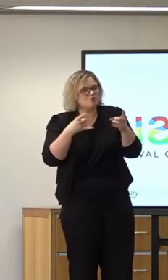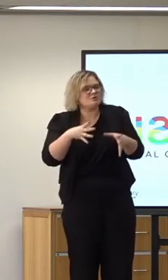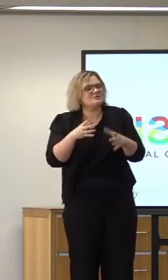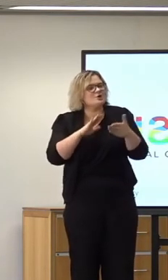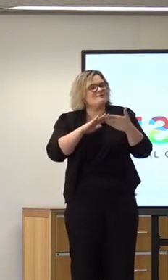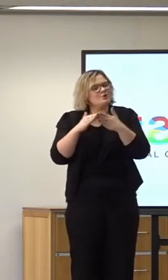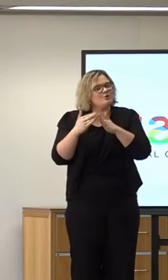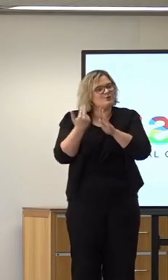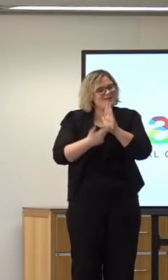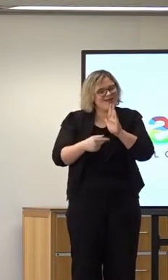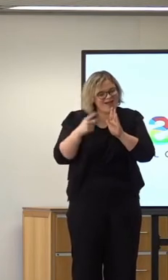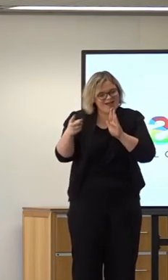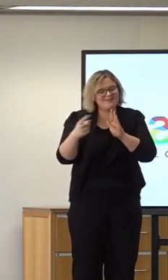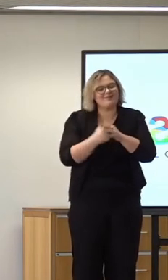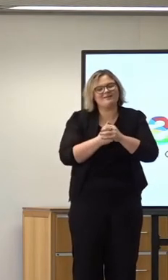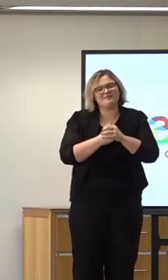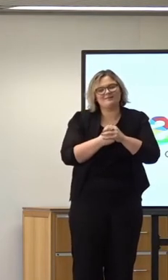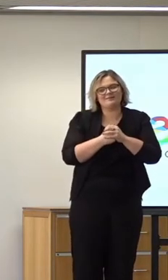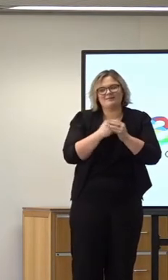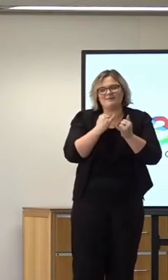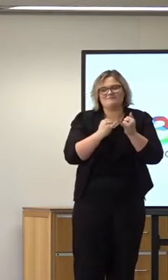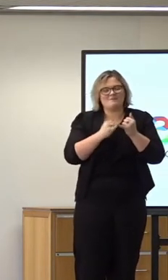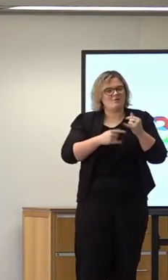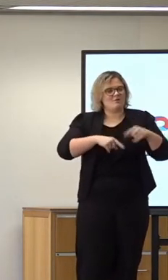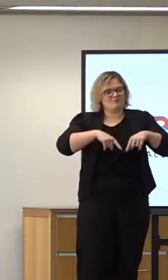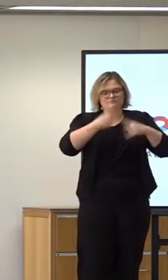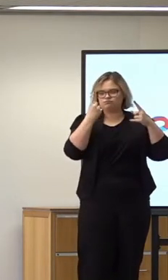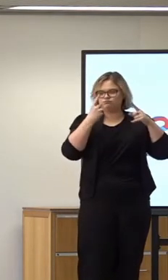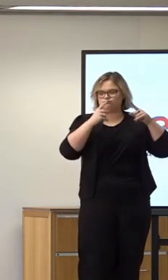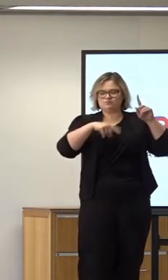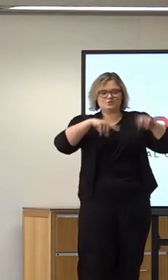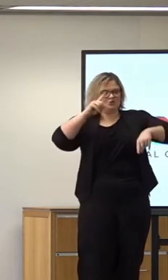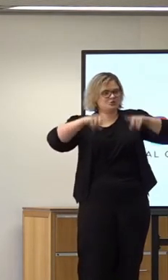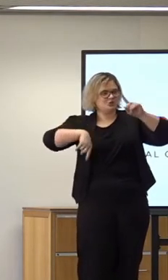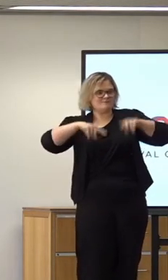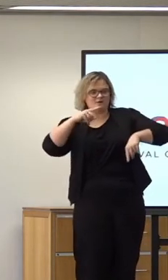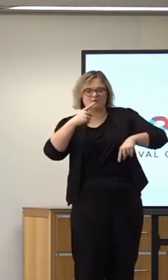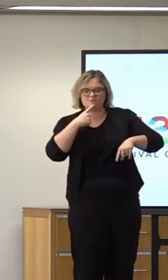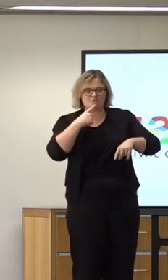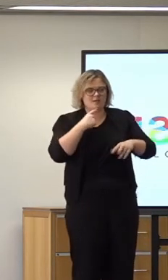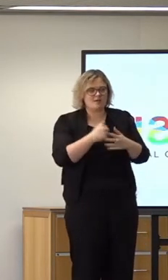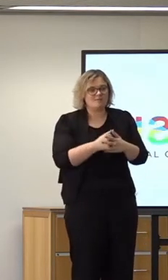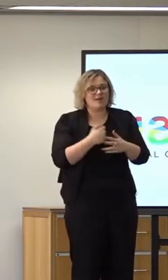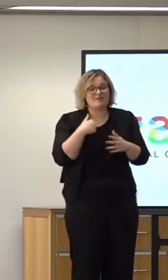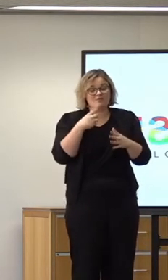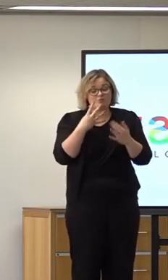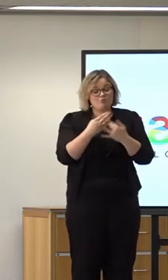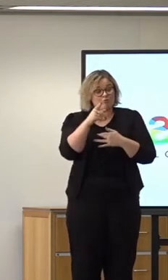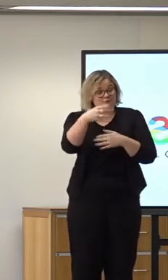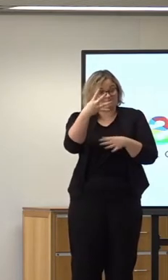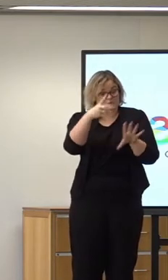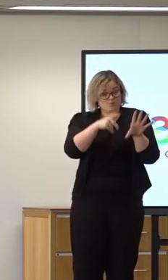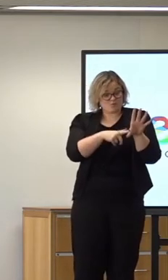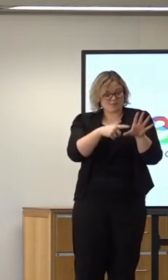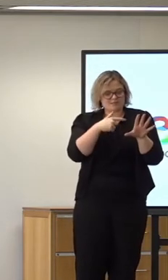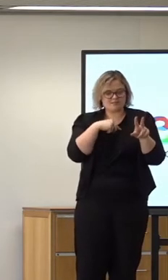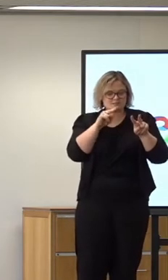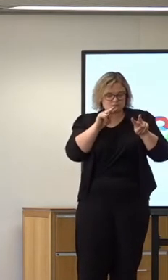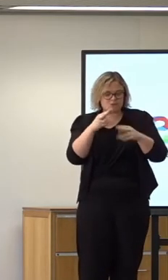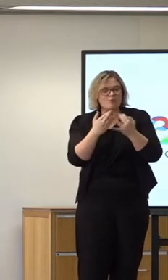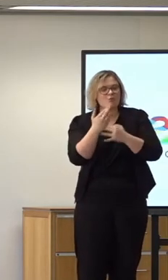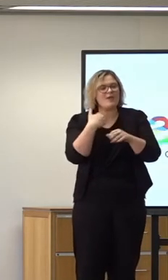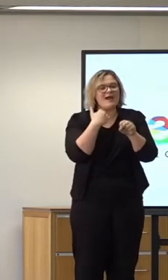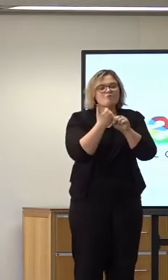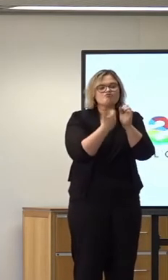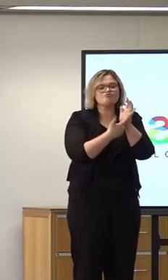Art and Experimental Art, so two very diverse and different portfolios. And I guess something over that 4 years that we looked at through our grants model